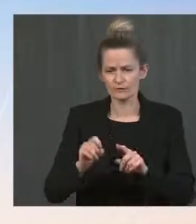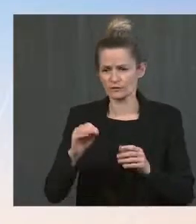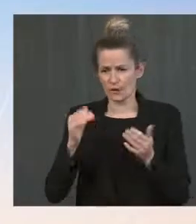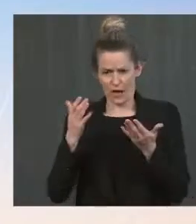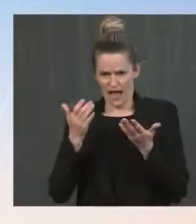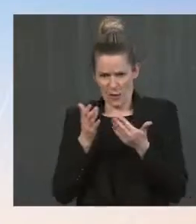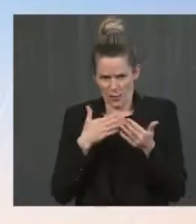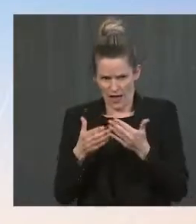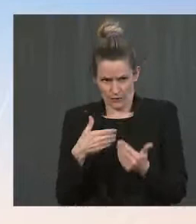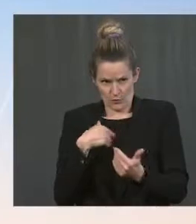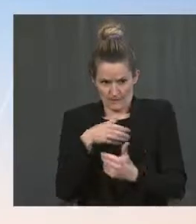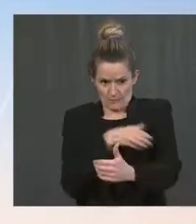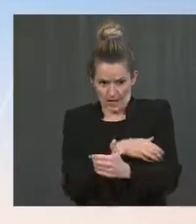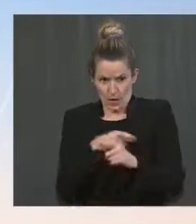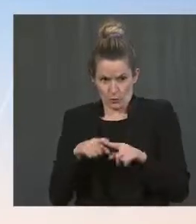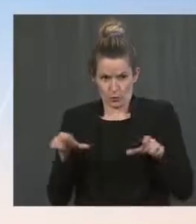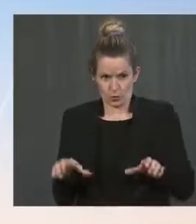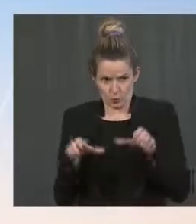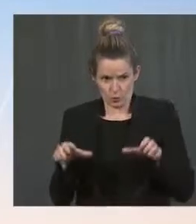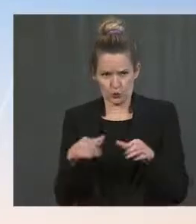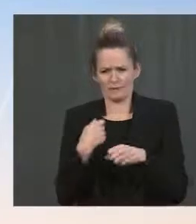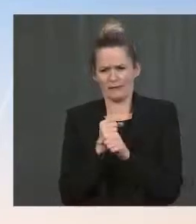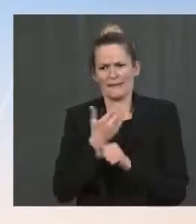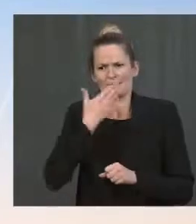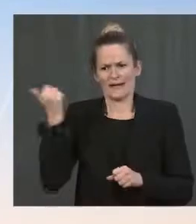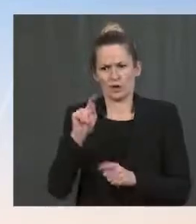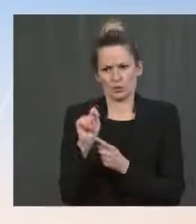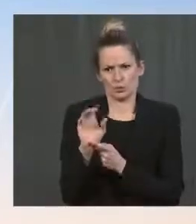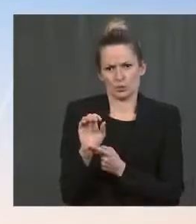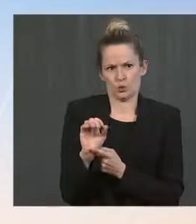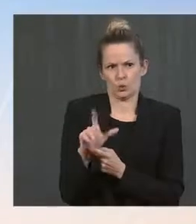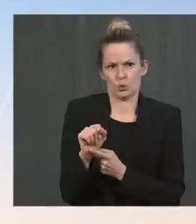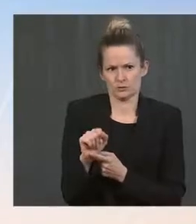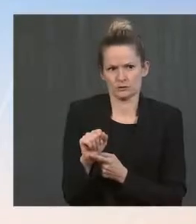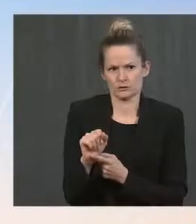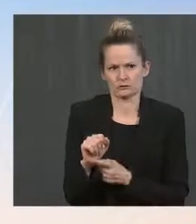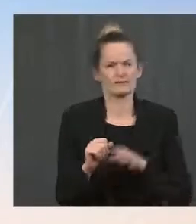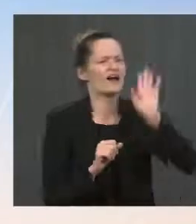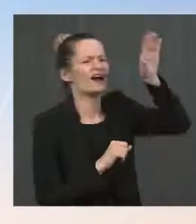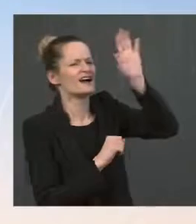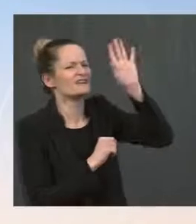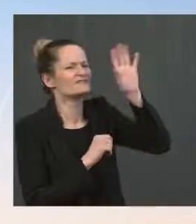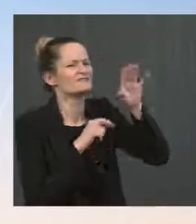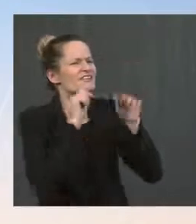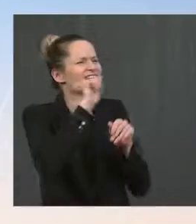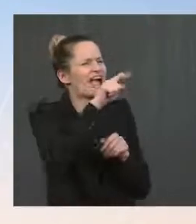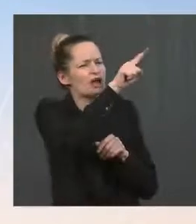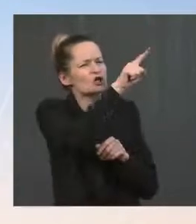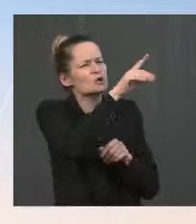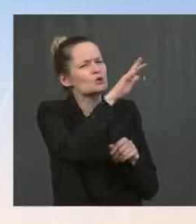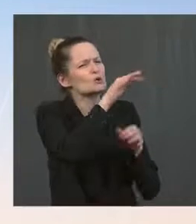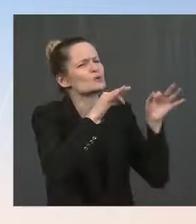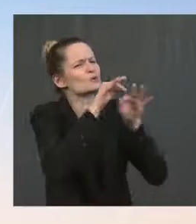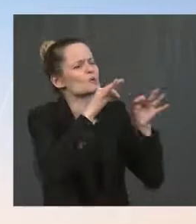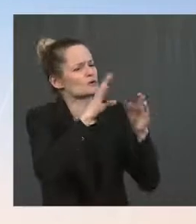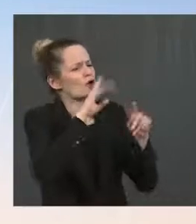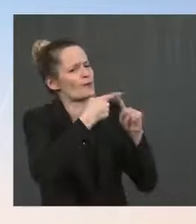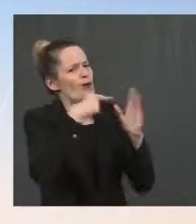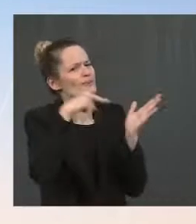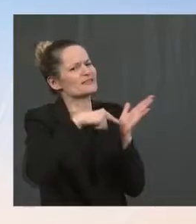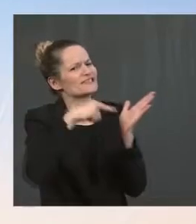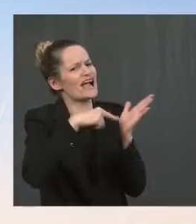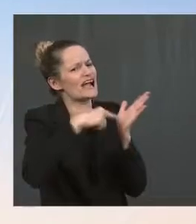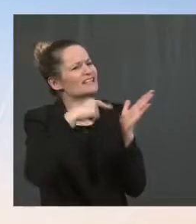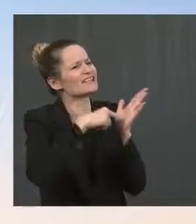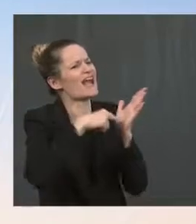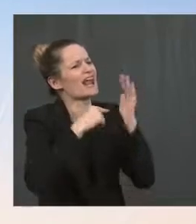right. it. Quickly address the debt limit question. Secretary Yellen wrote Speaker Pelosi today warning about that. What is your read of that? How much